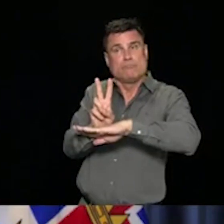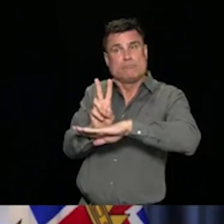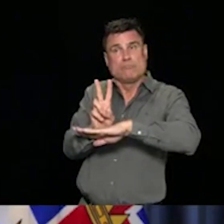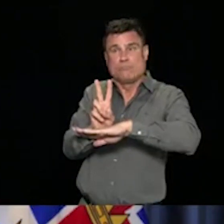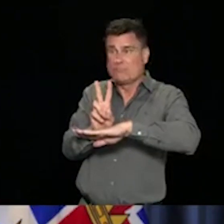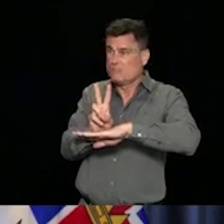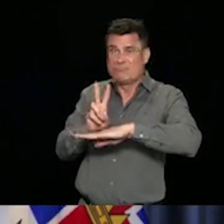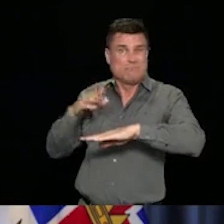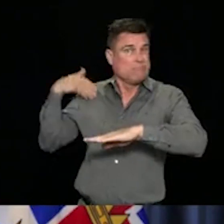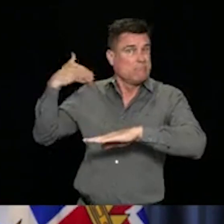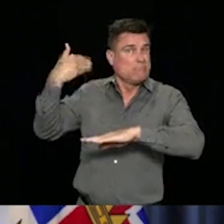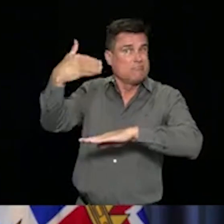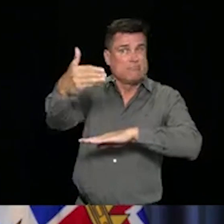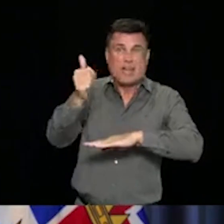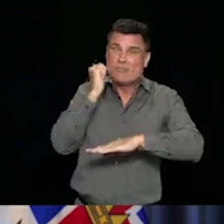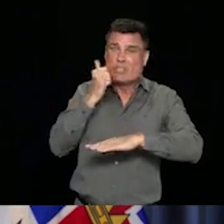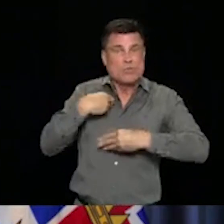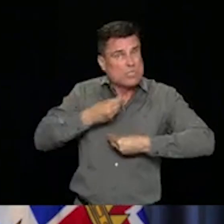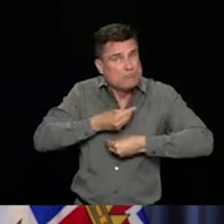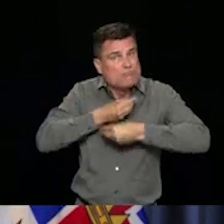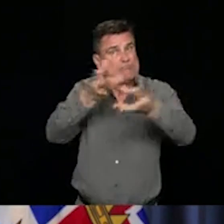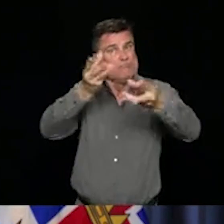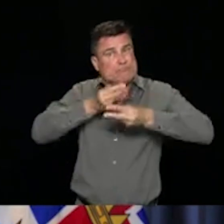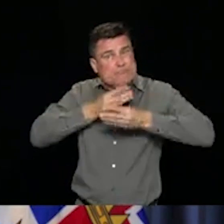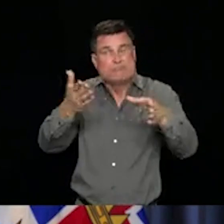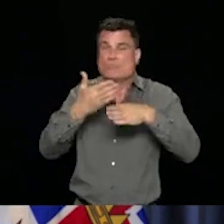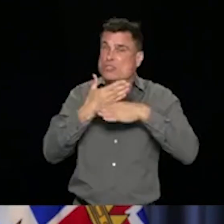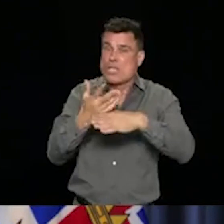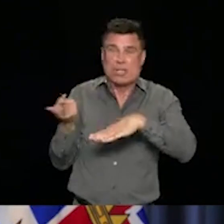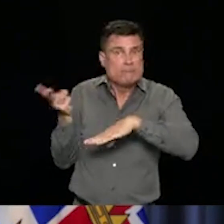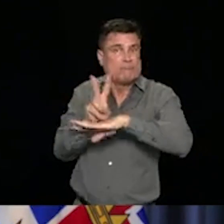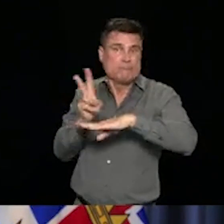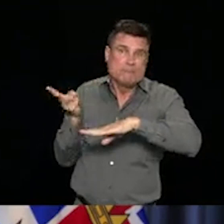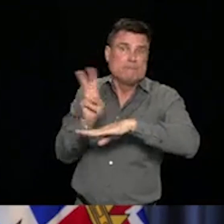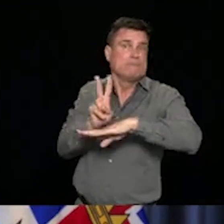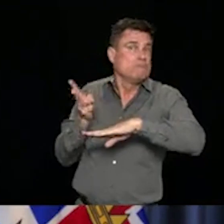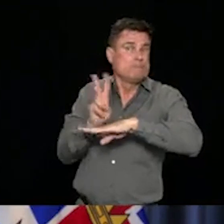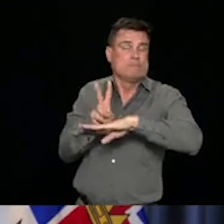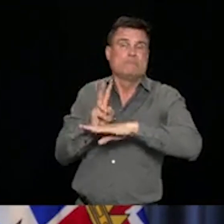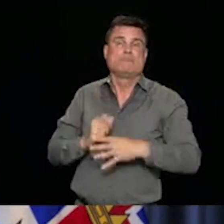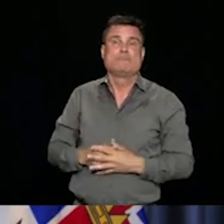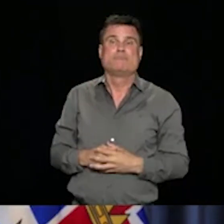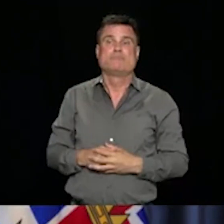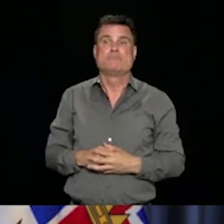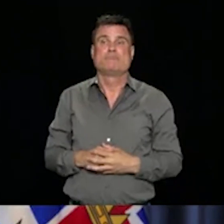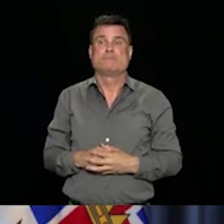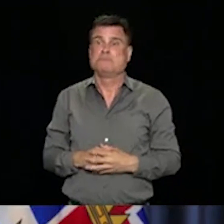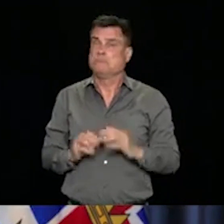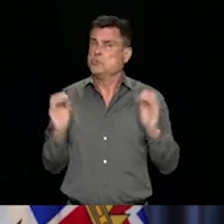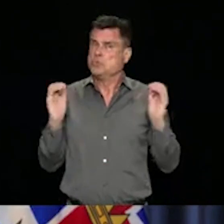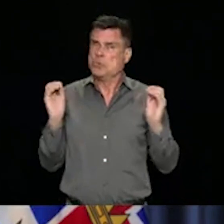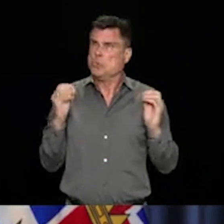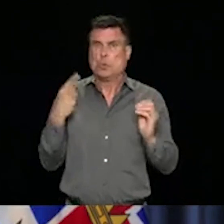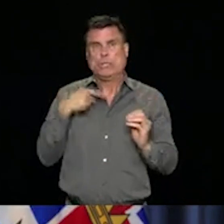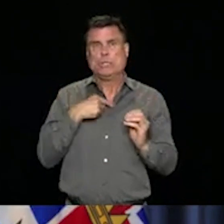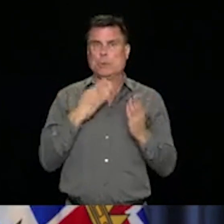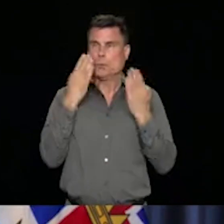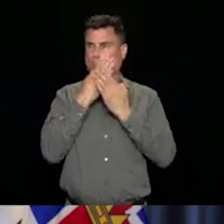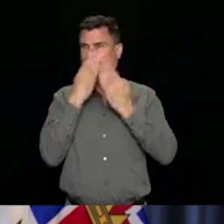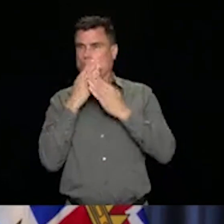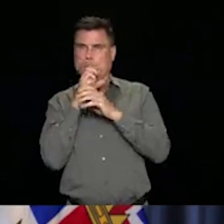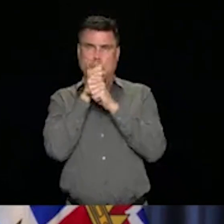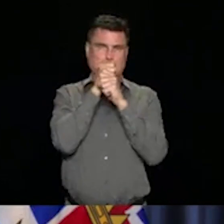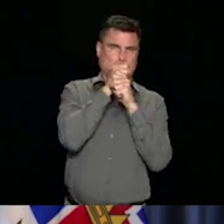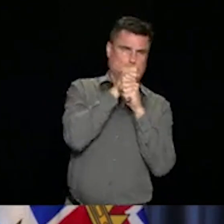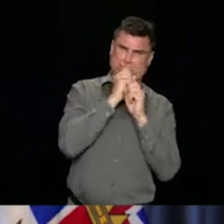do is ensure that people have access to that information. But the results that I like to see are the ones that we've seen,